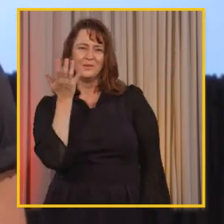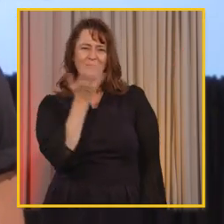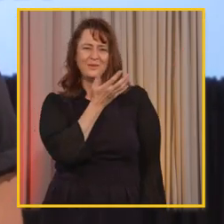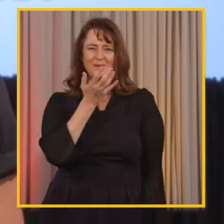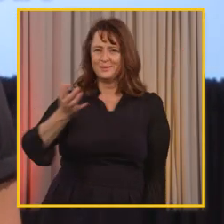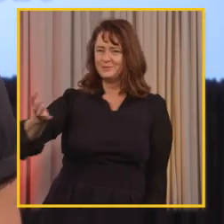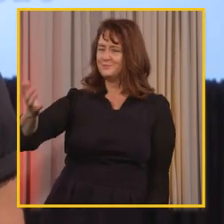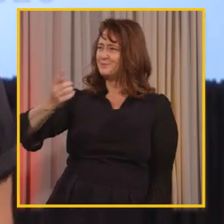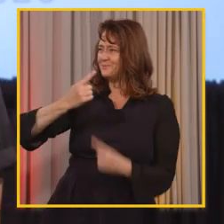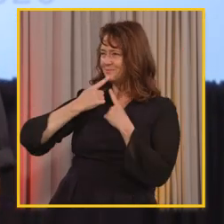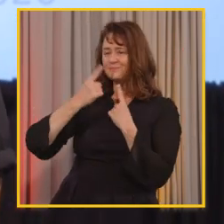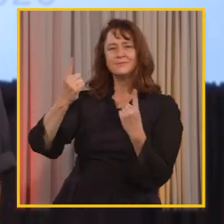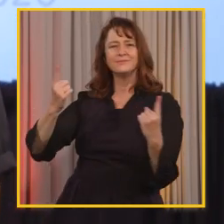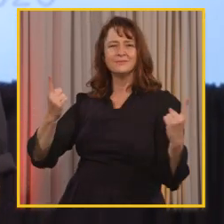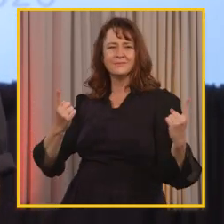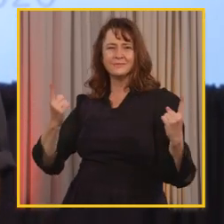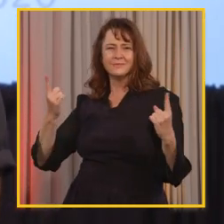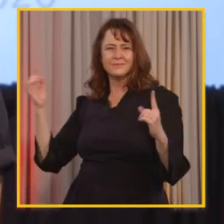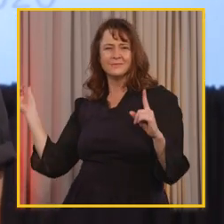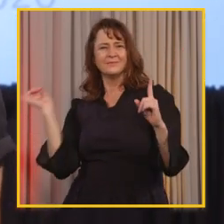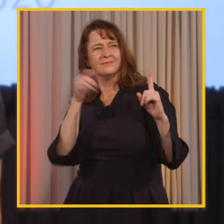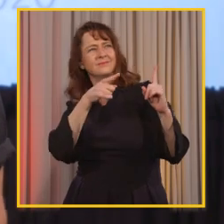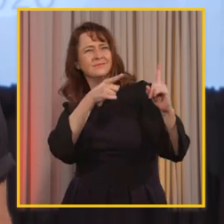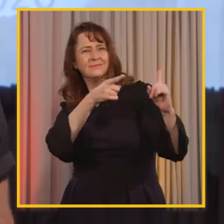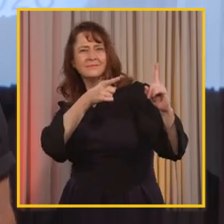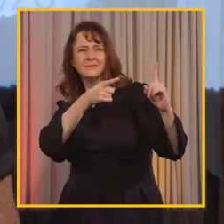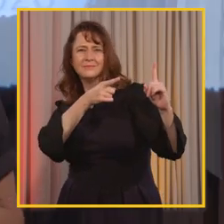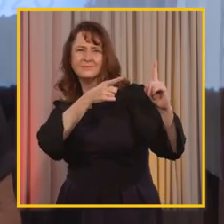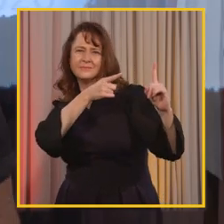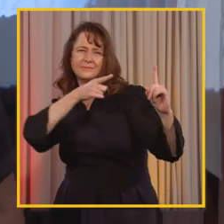there. Oh, say, does that